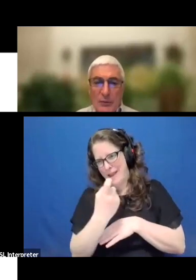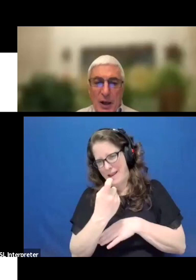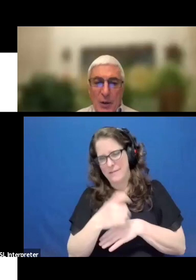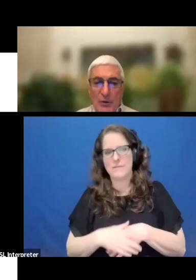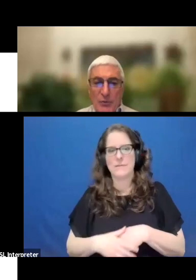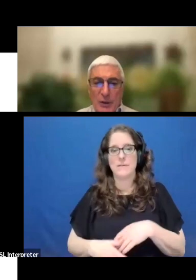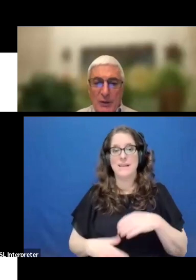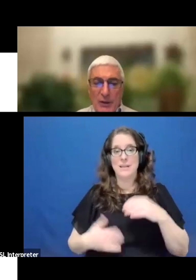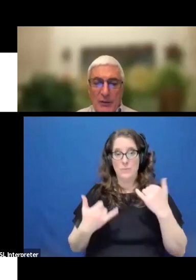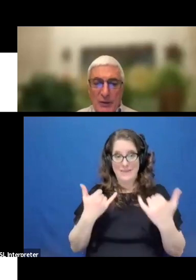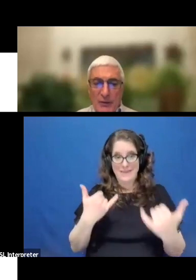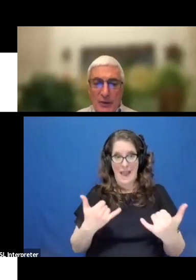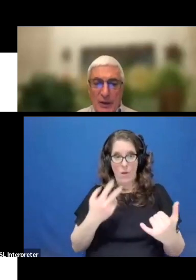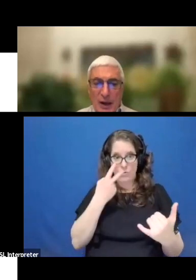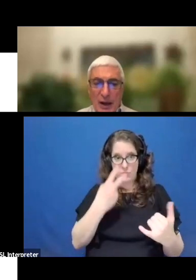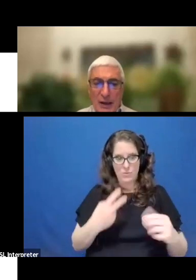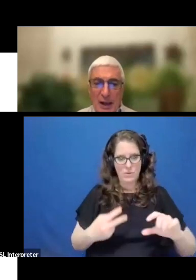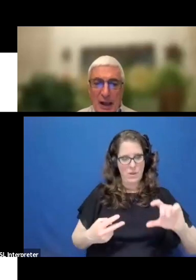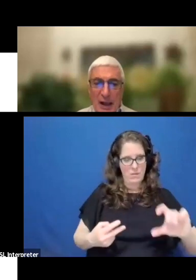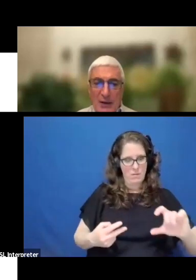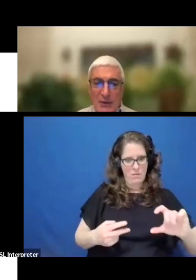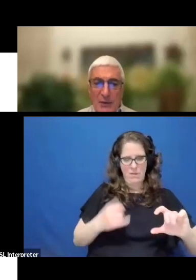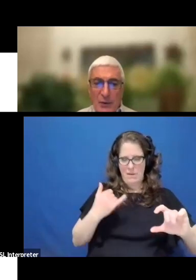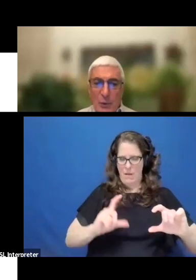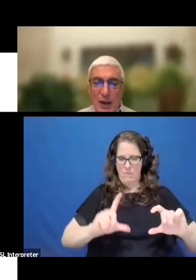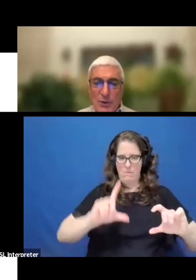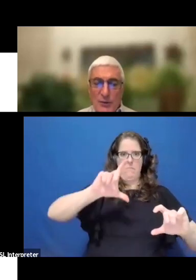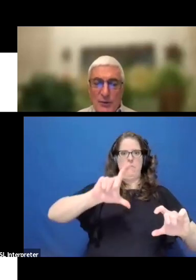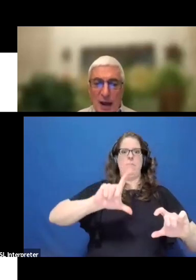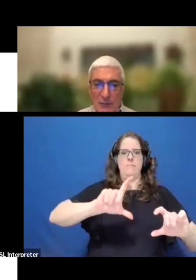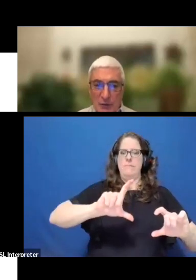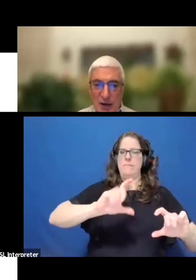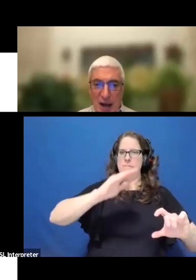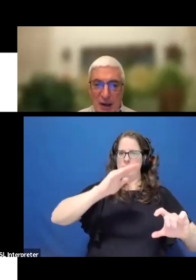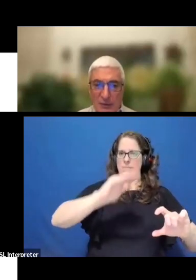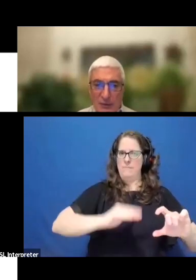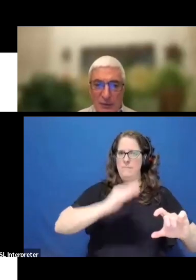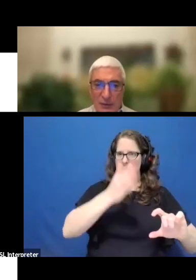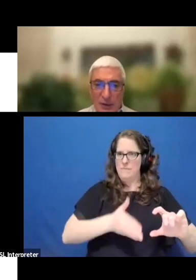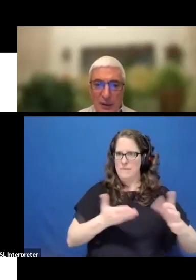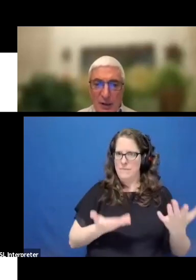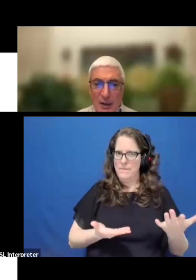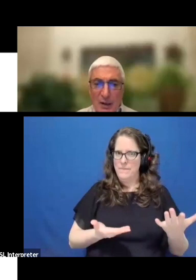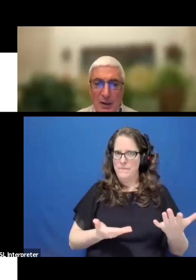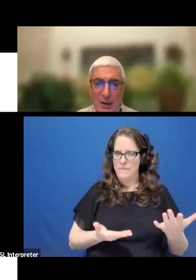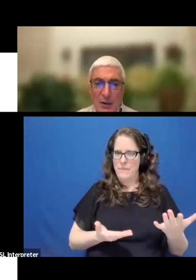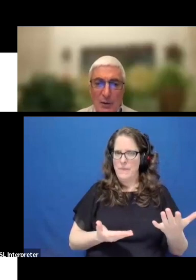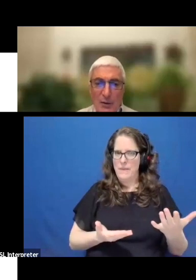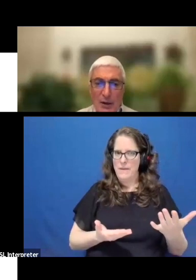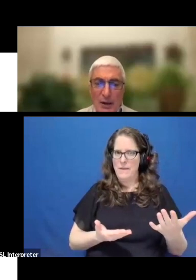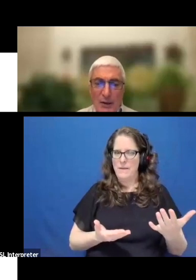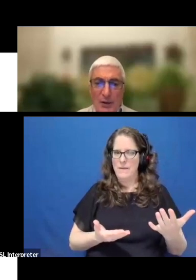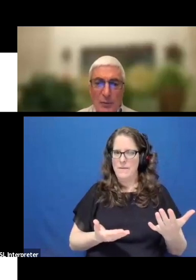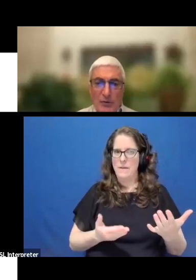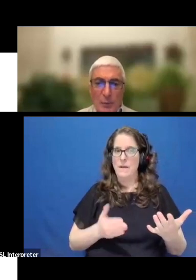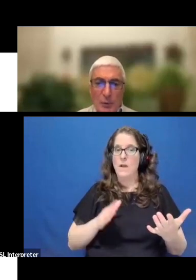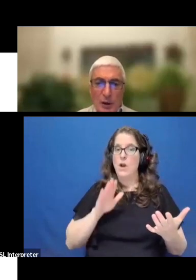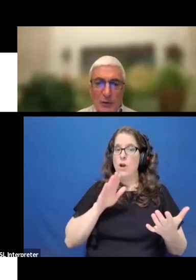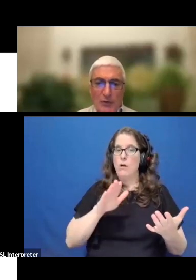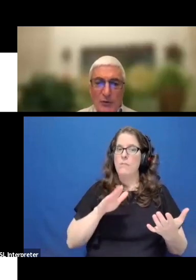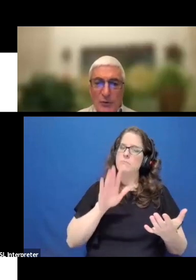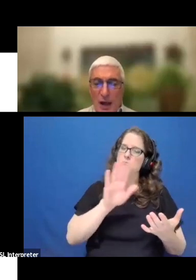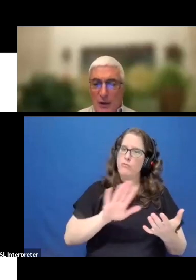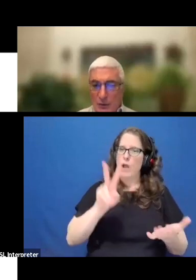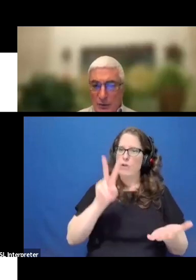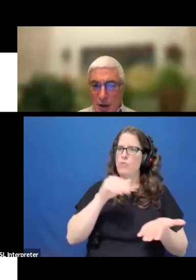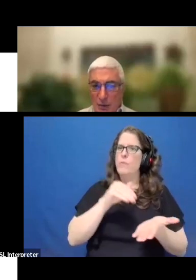And so now between the SSDI and her wages after taxes, her net income is up around